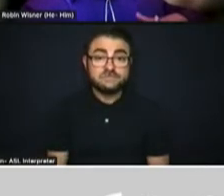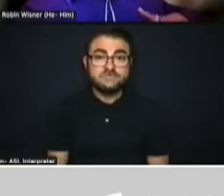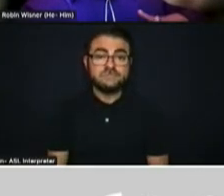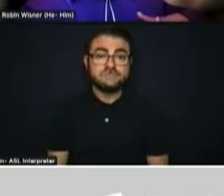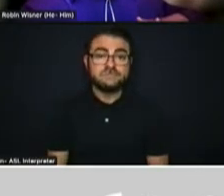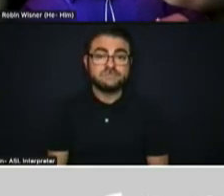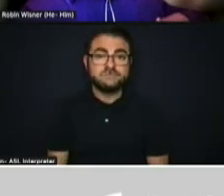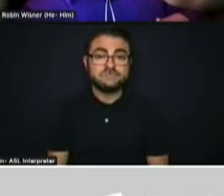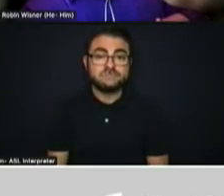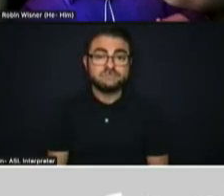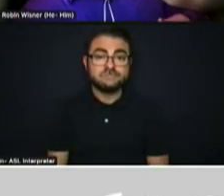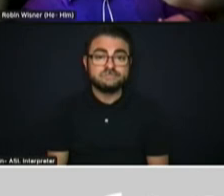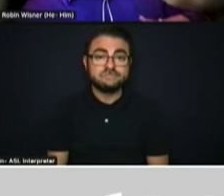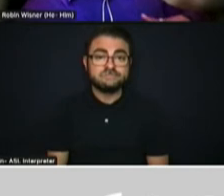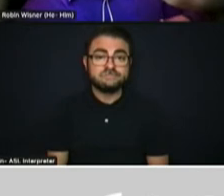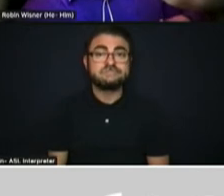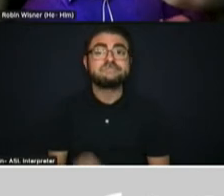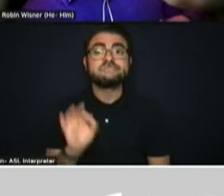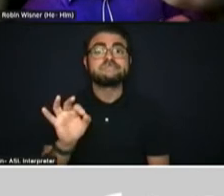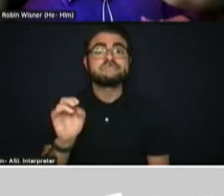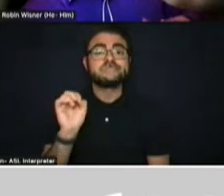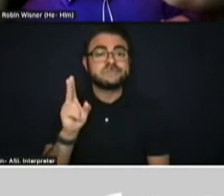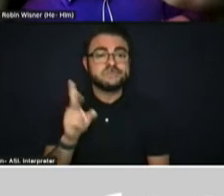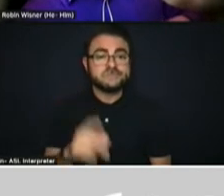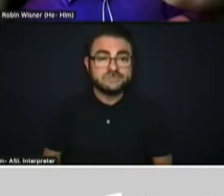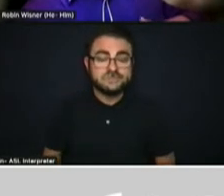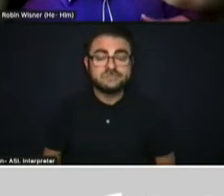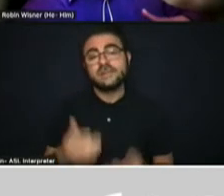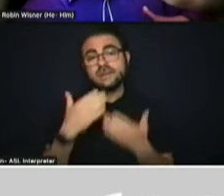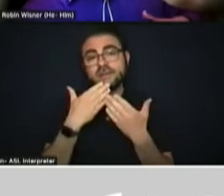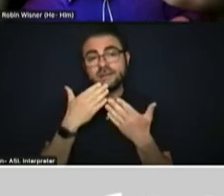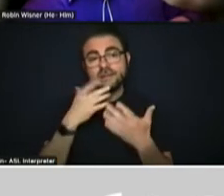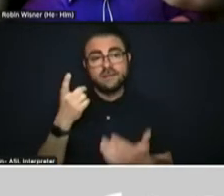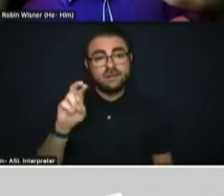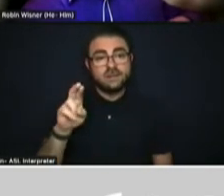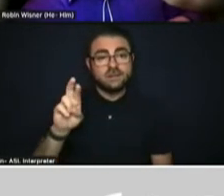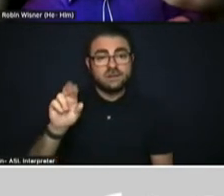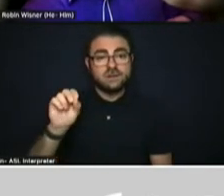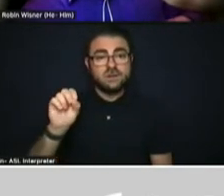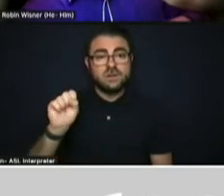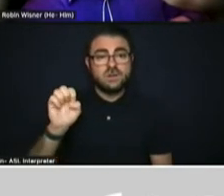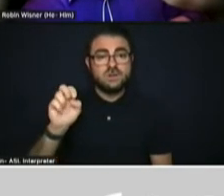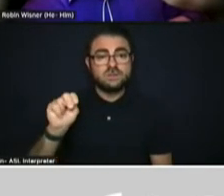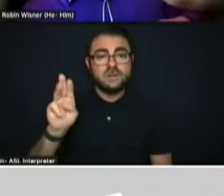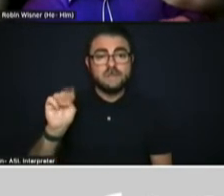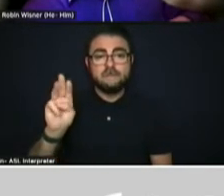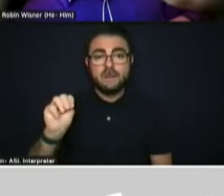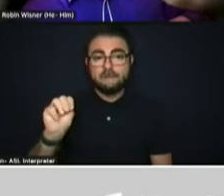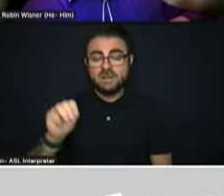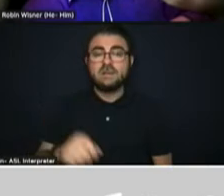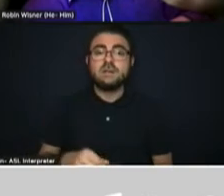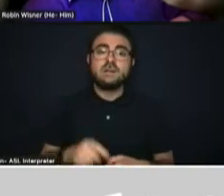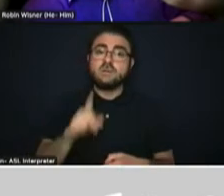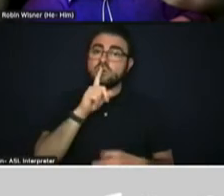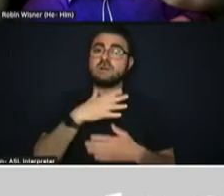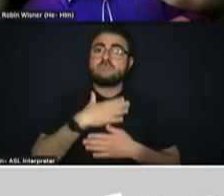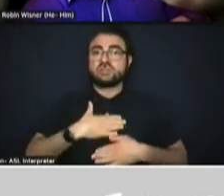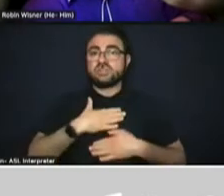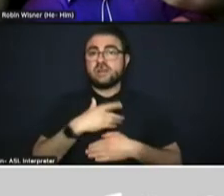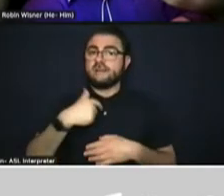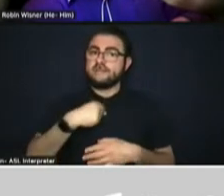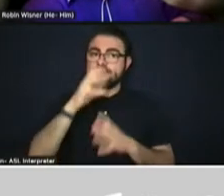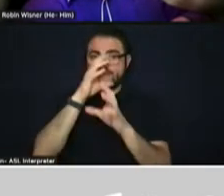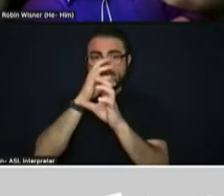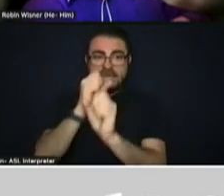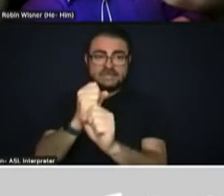Hi, Gloria. Okay. Thank you, Dr. Rosenbaum. I really appreciate this. I've been fascinated with the